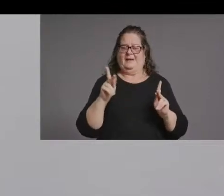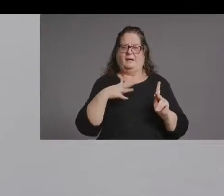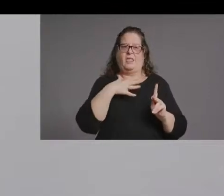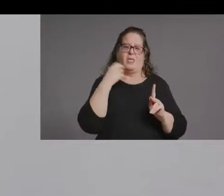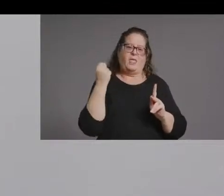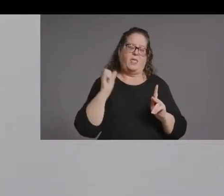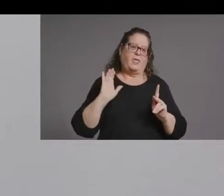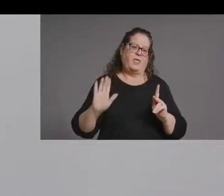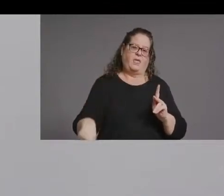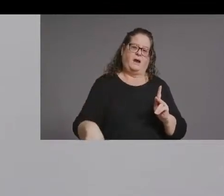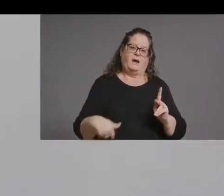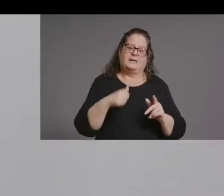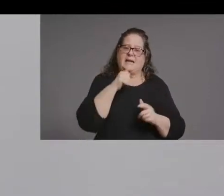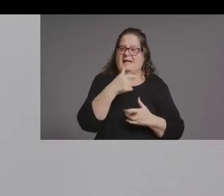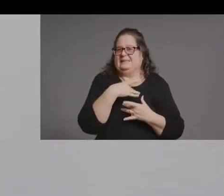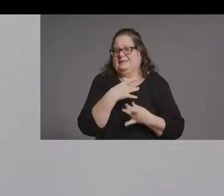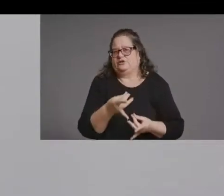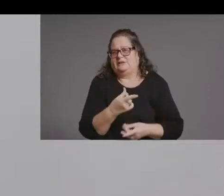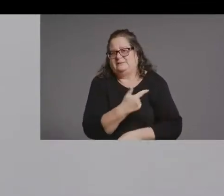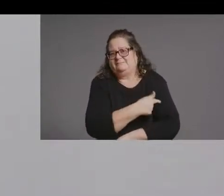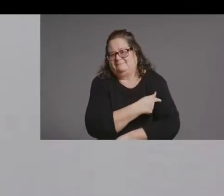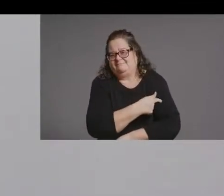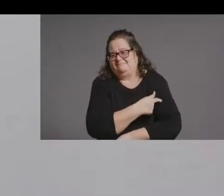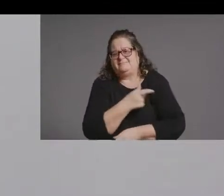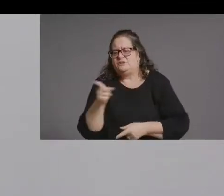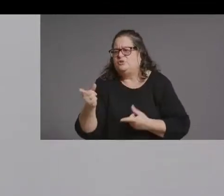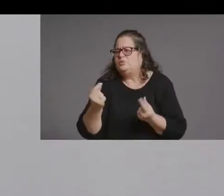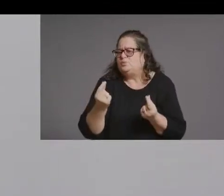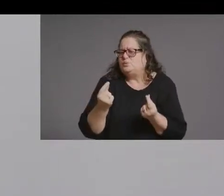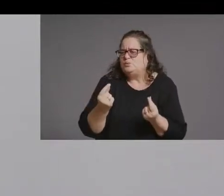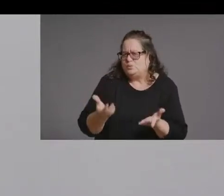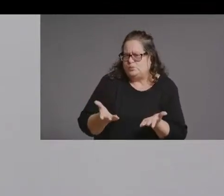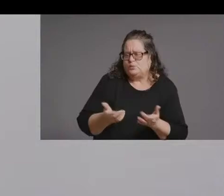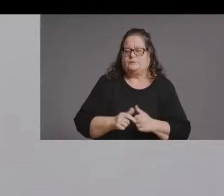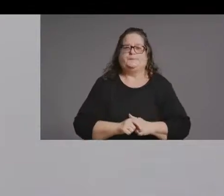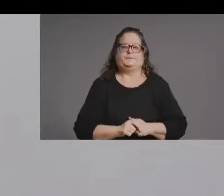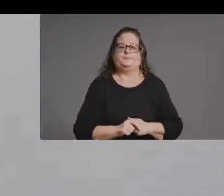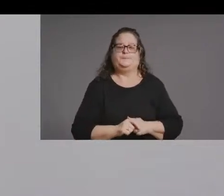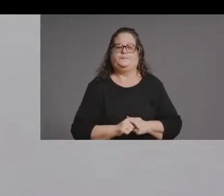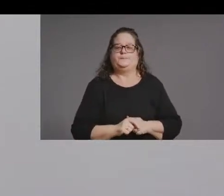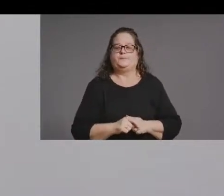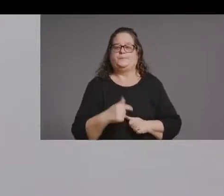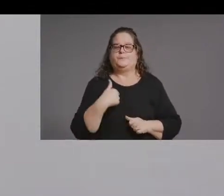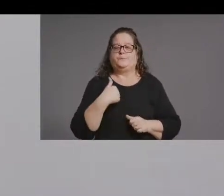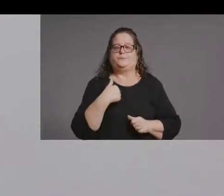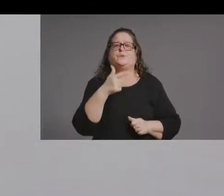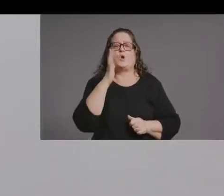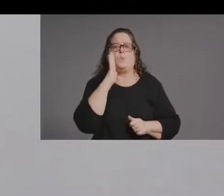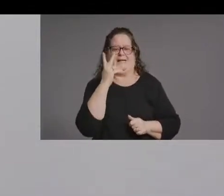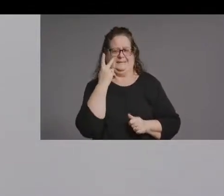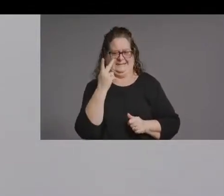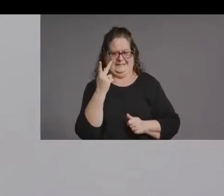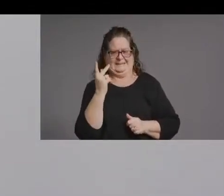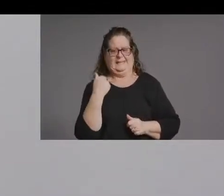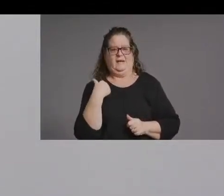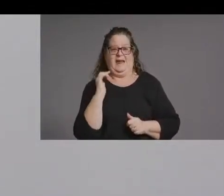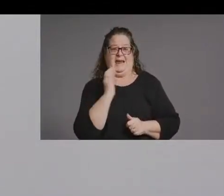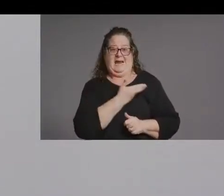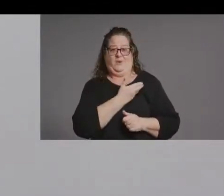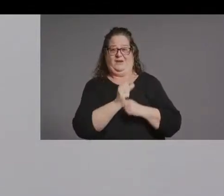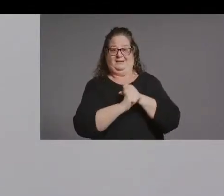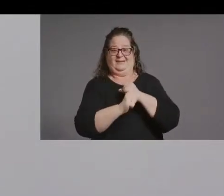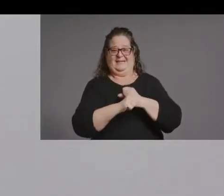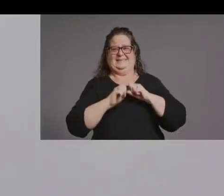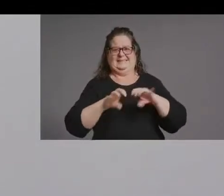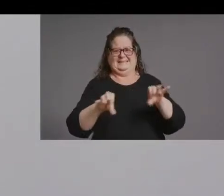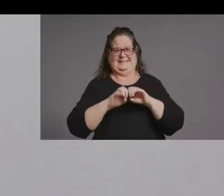that? So you're going to see our messaging start to change. And this is where we start to hit phase 2, potentially phase 3,